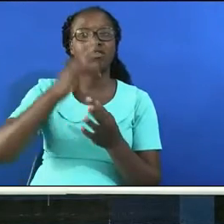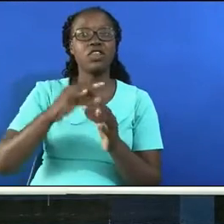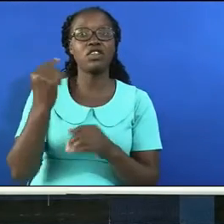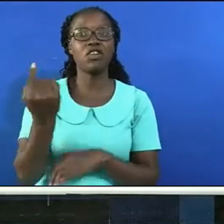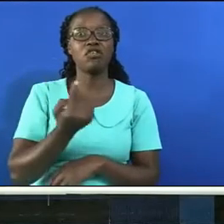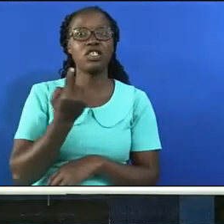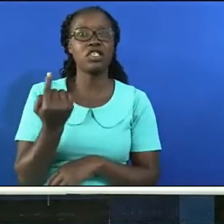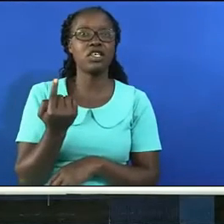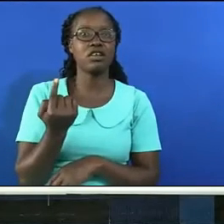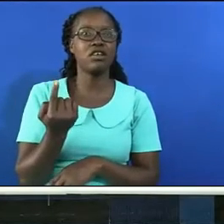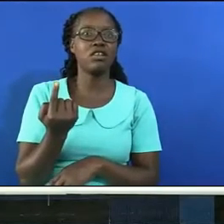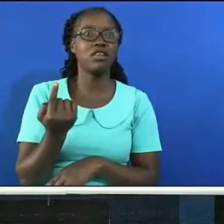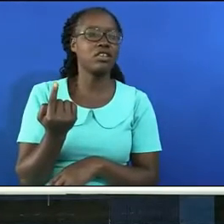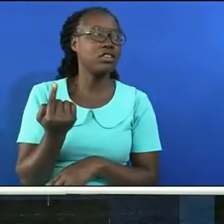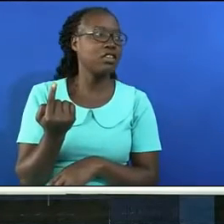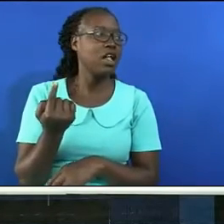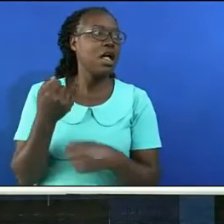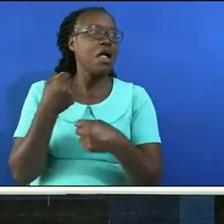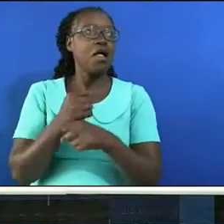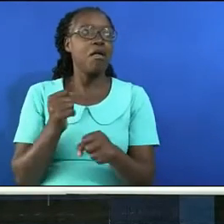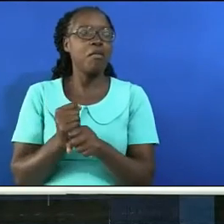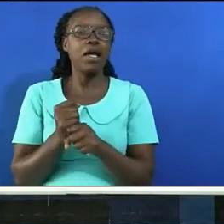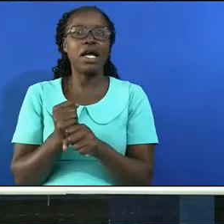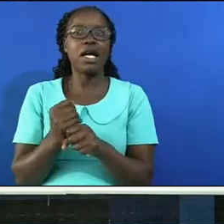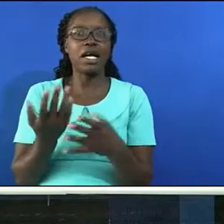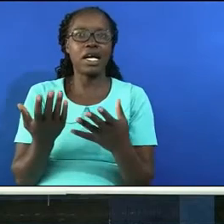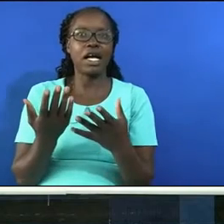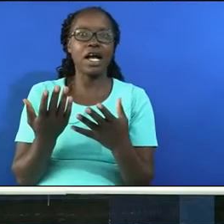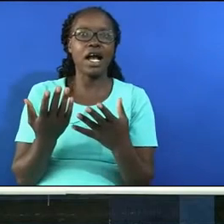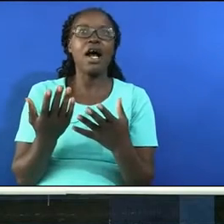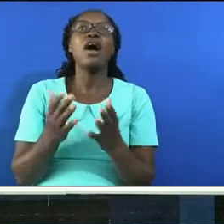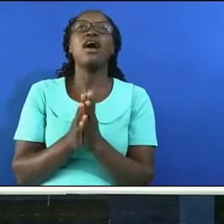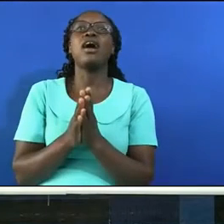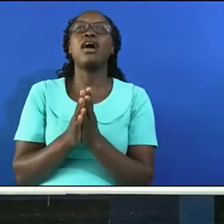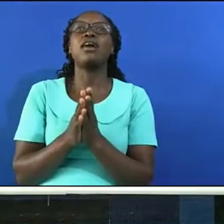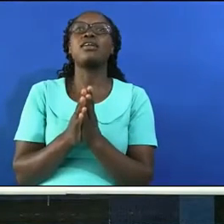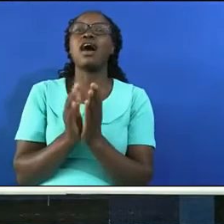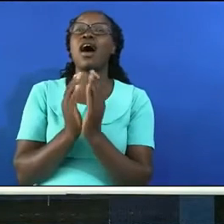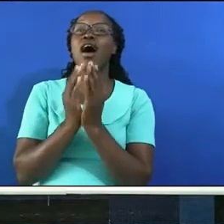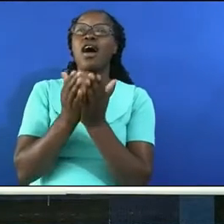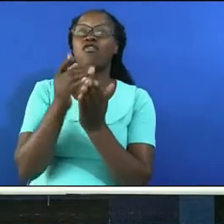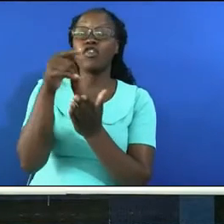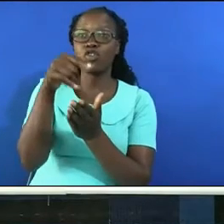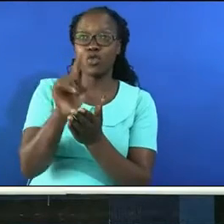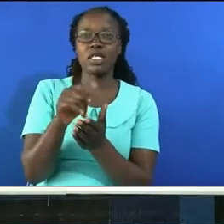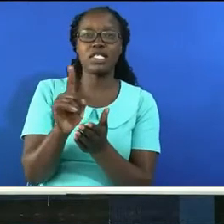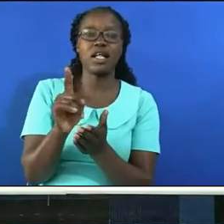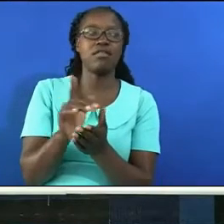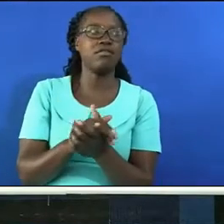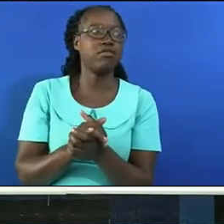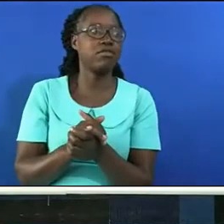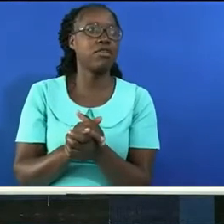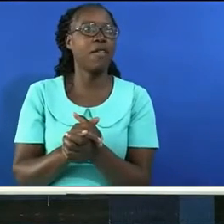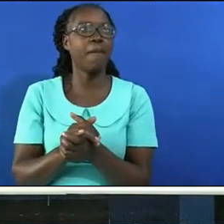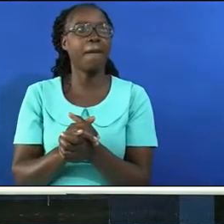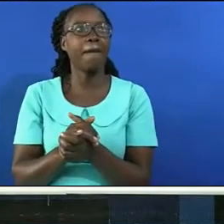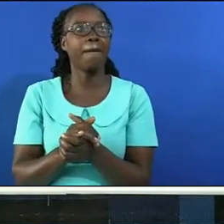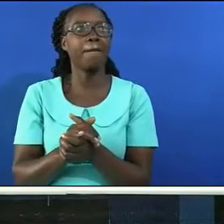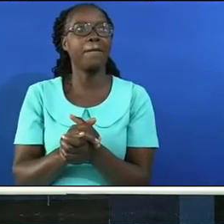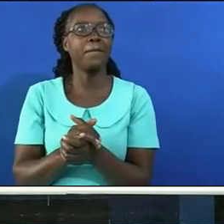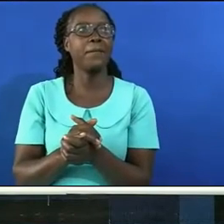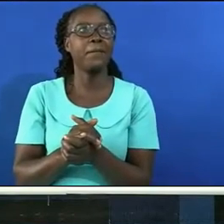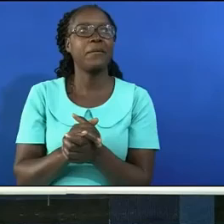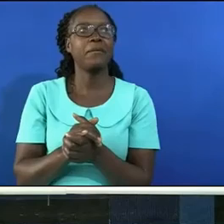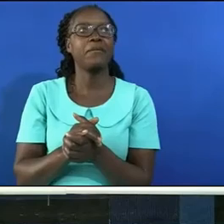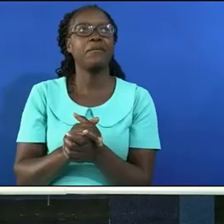the single. Make an ark for who? Make an ark for who?